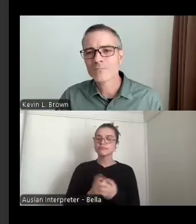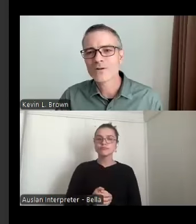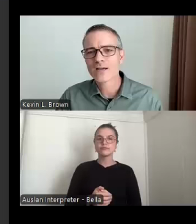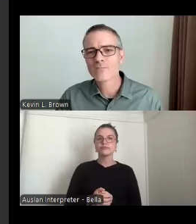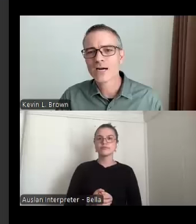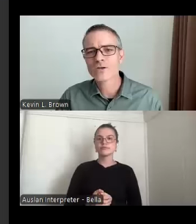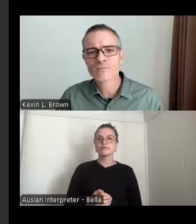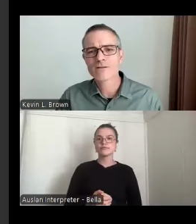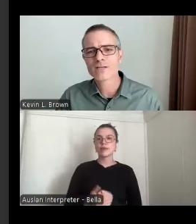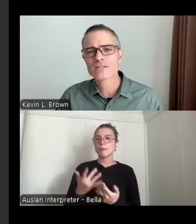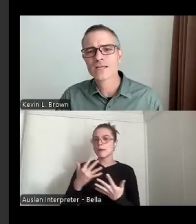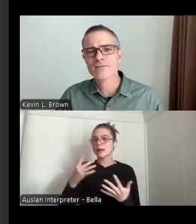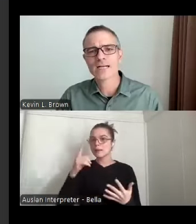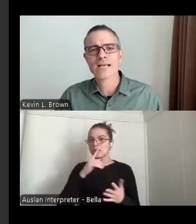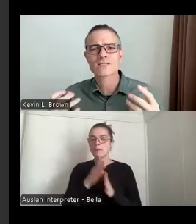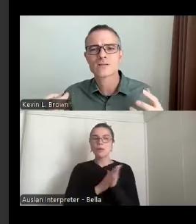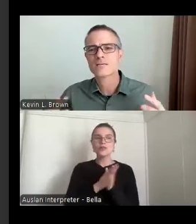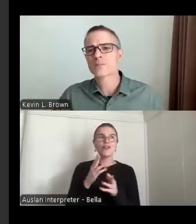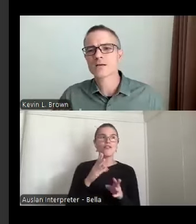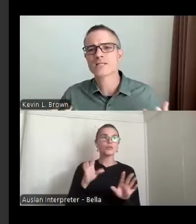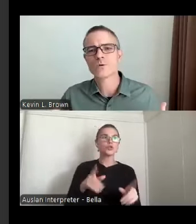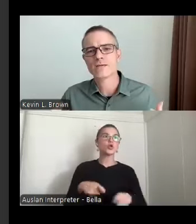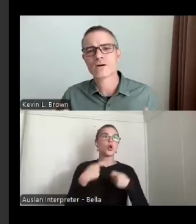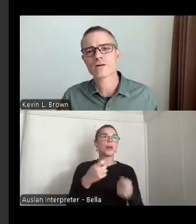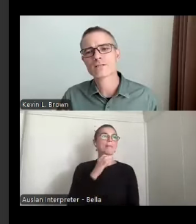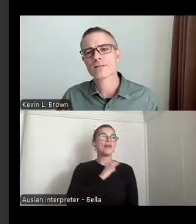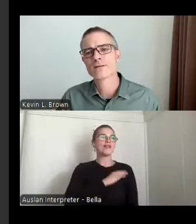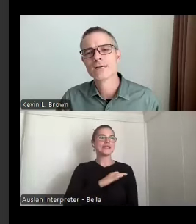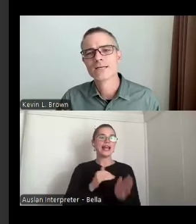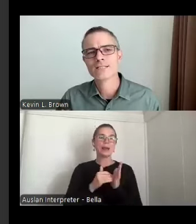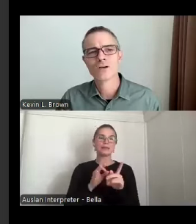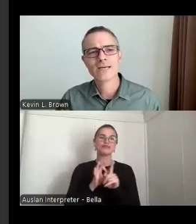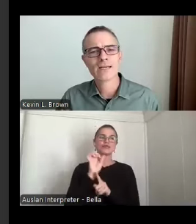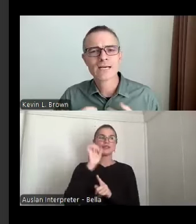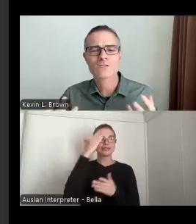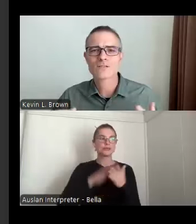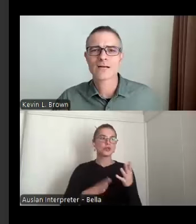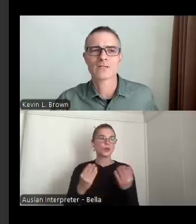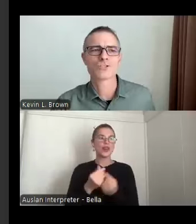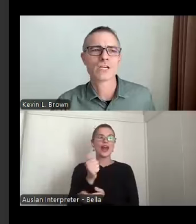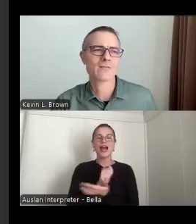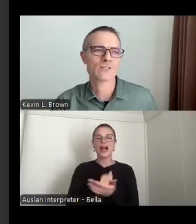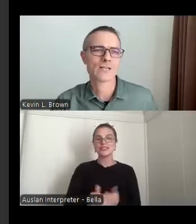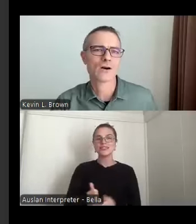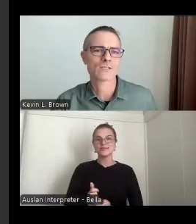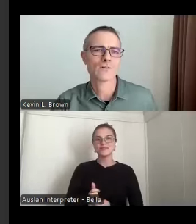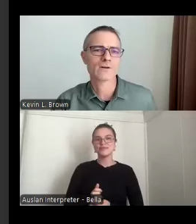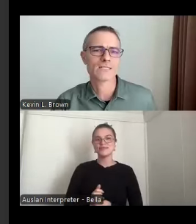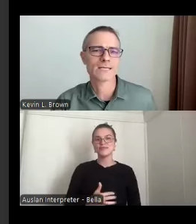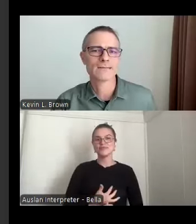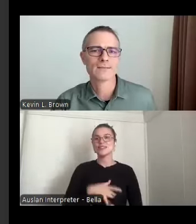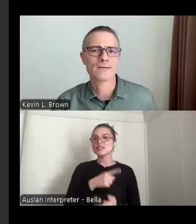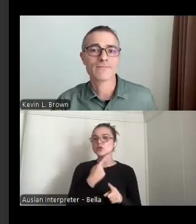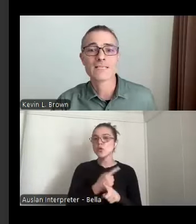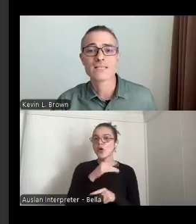are motivated by donor benefits that enhance their experience with the arts. And so he kind of talks about this challenge that arts